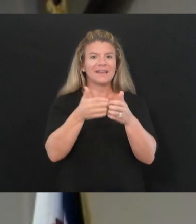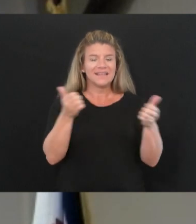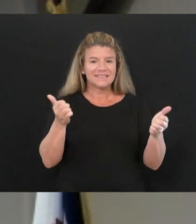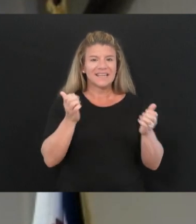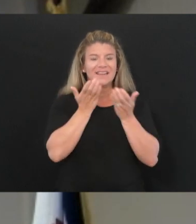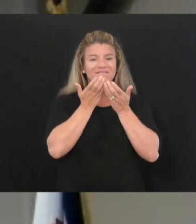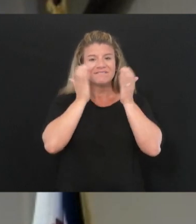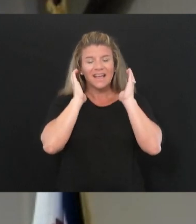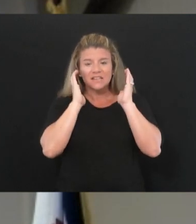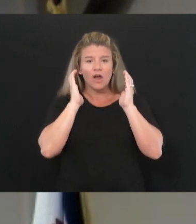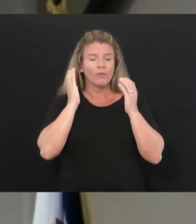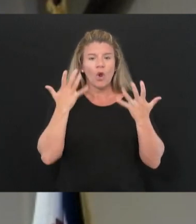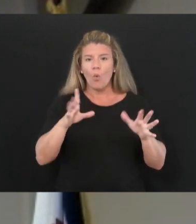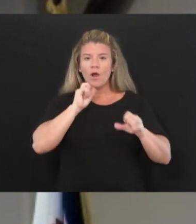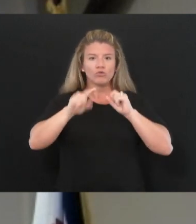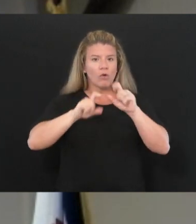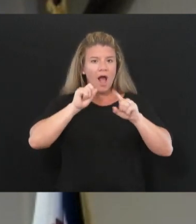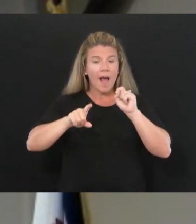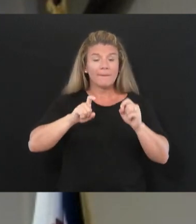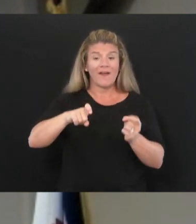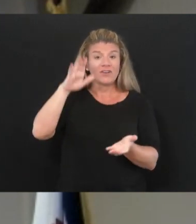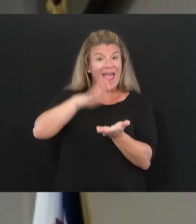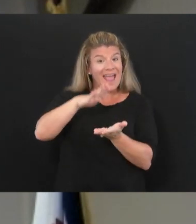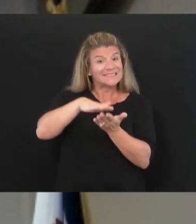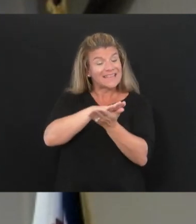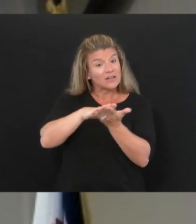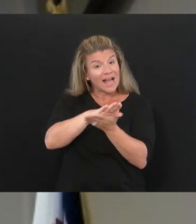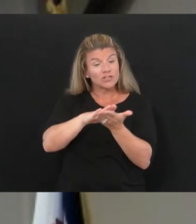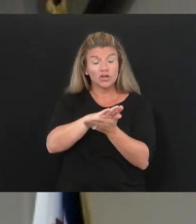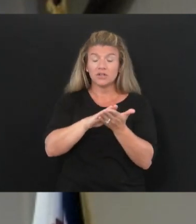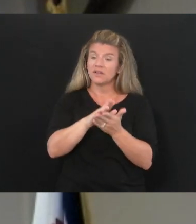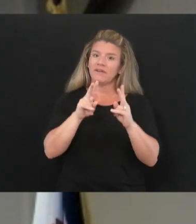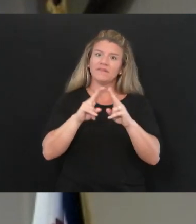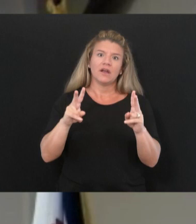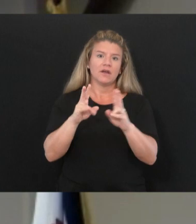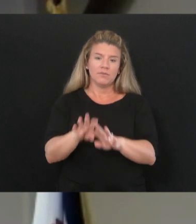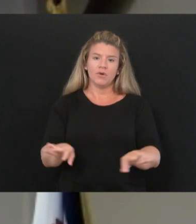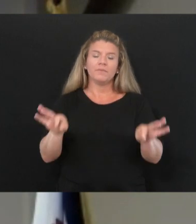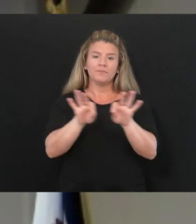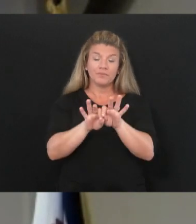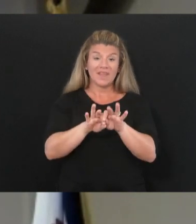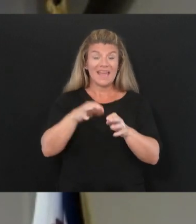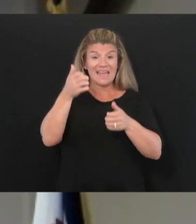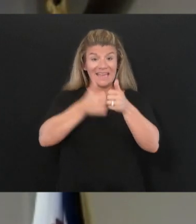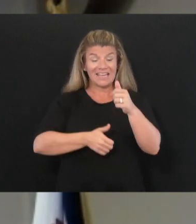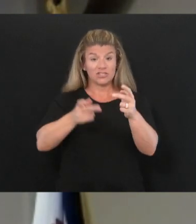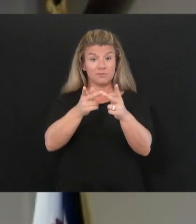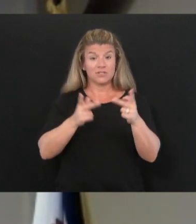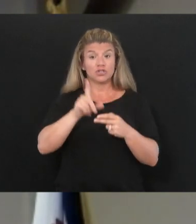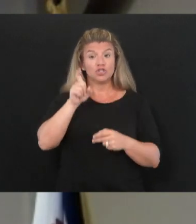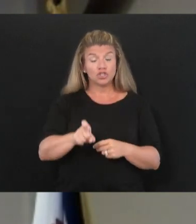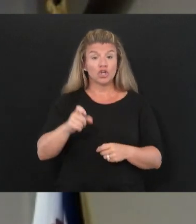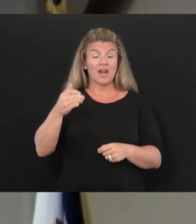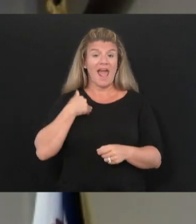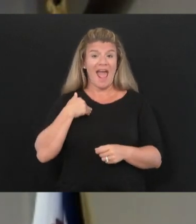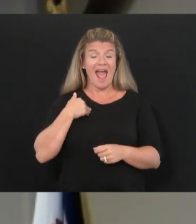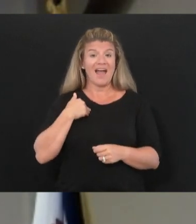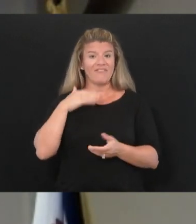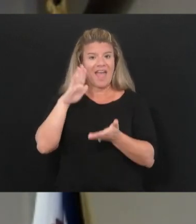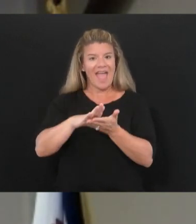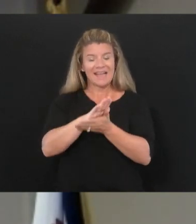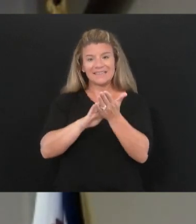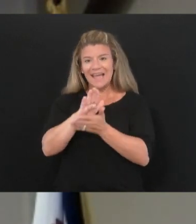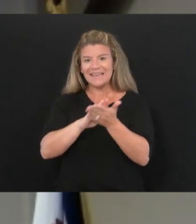covering for the droplets. Hand sanitizer is critical. The facilities should have hand sanitizer available or